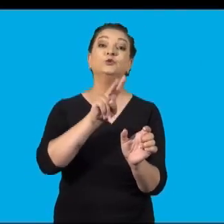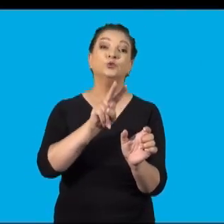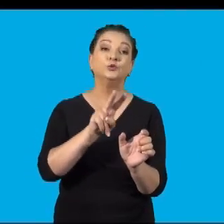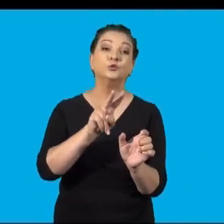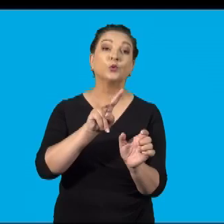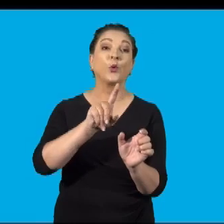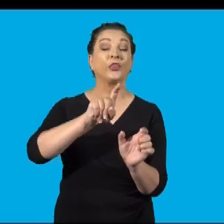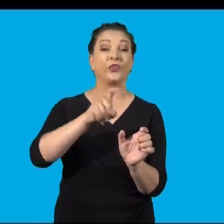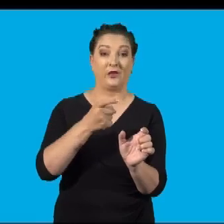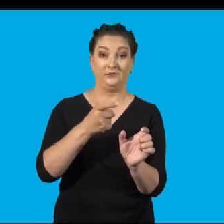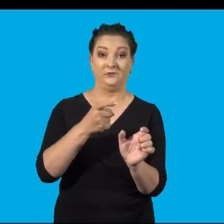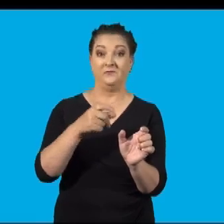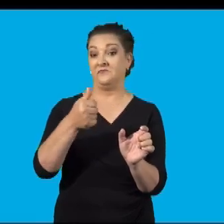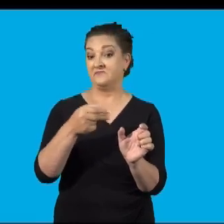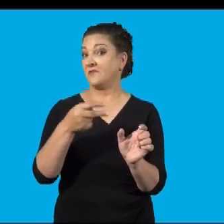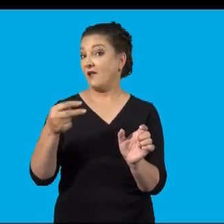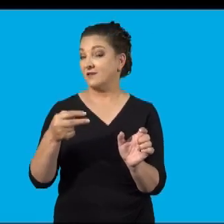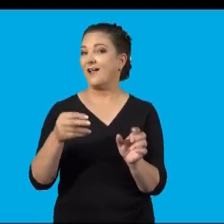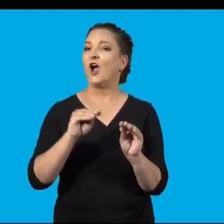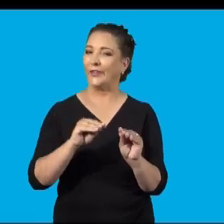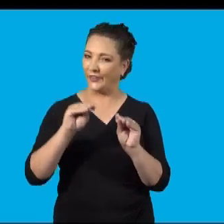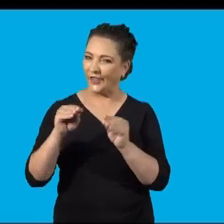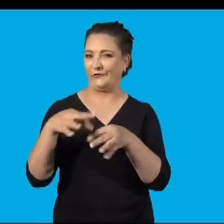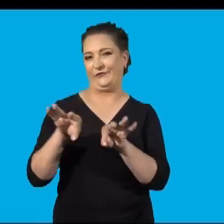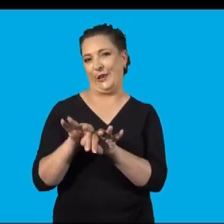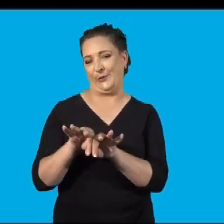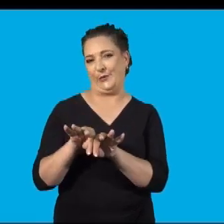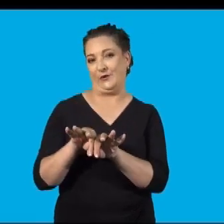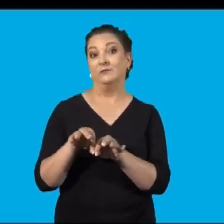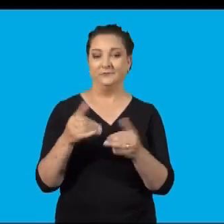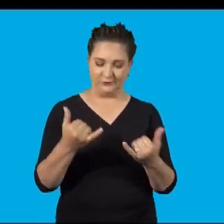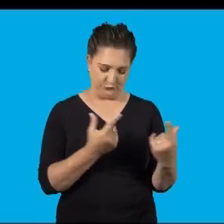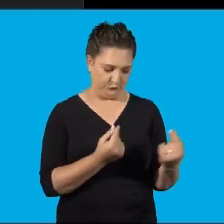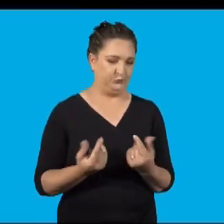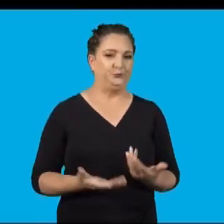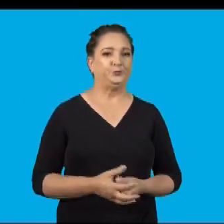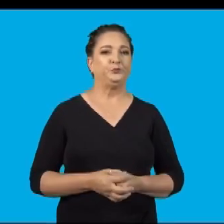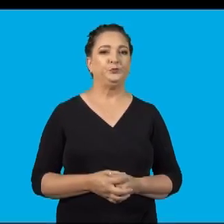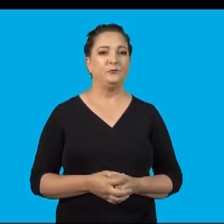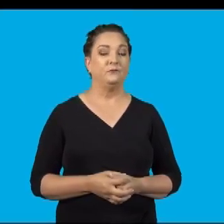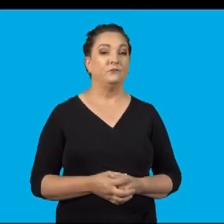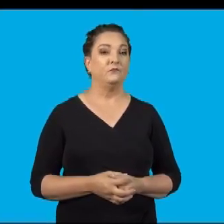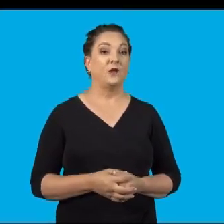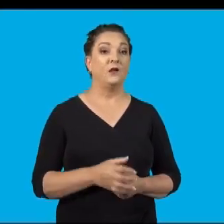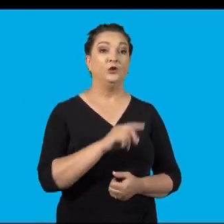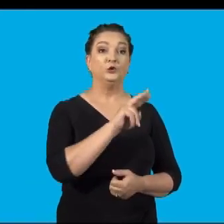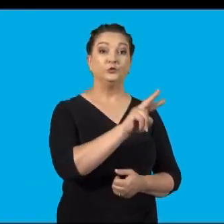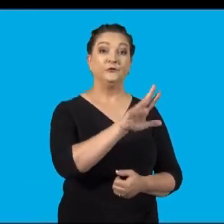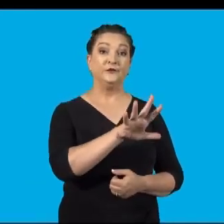172,000, it will give me my carrying value. So let's do that together. I'll now